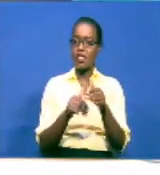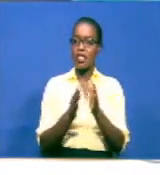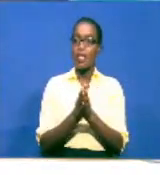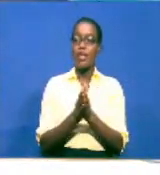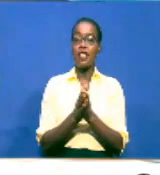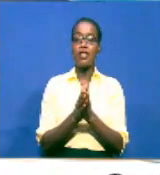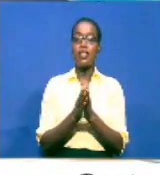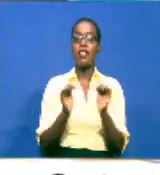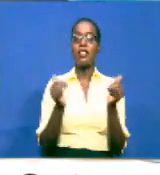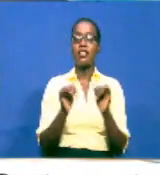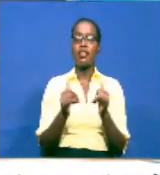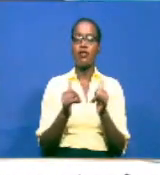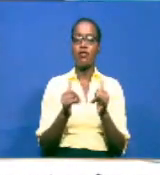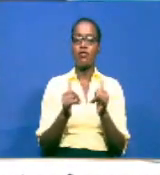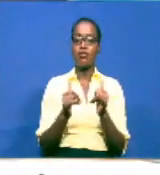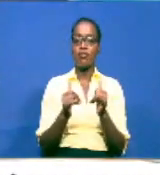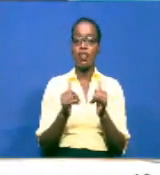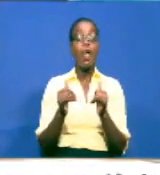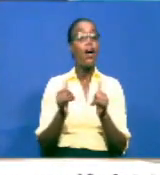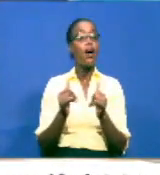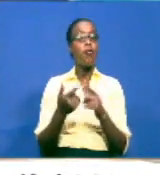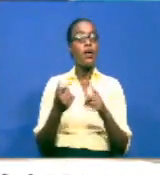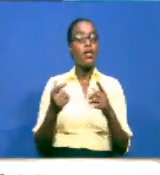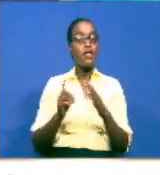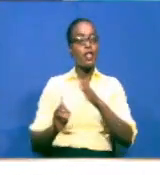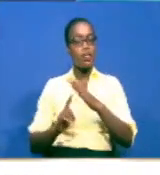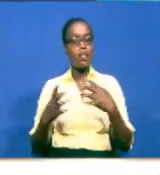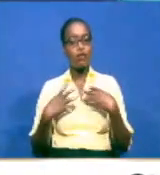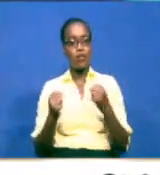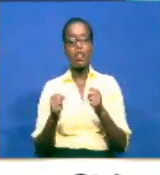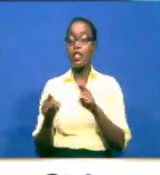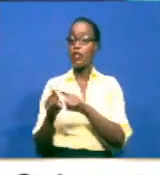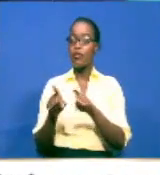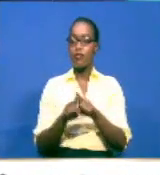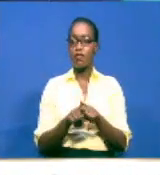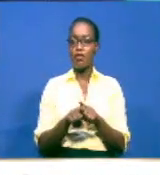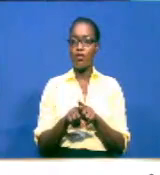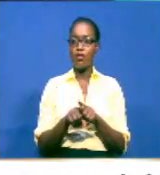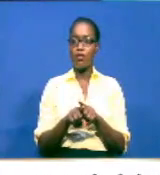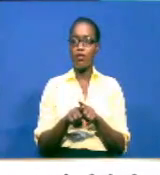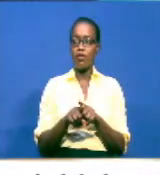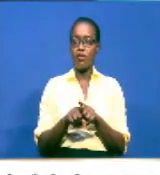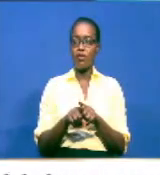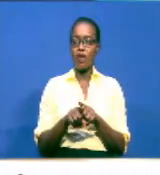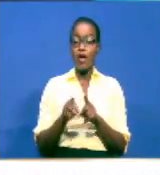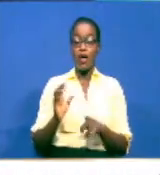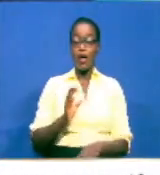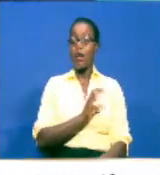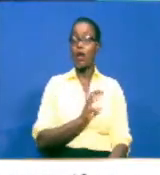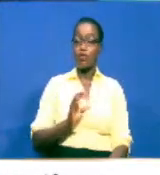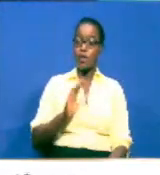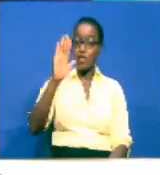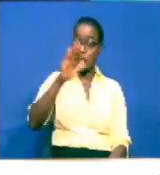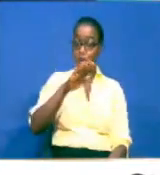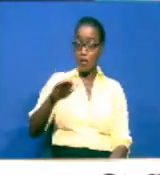coronavirus updates by the Ministry of Health. And some also we are looking at is there is a committee in Parliament.